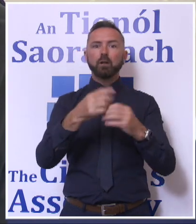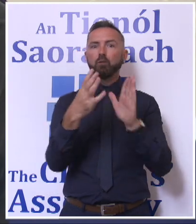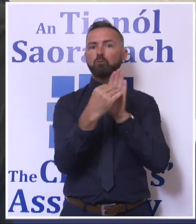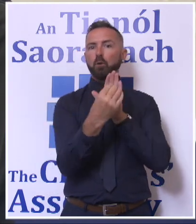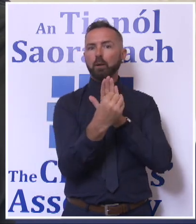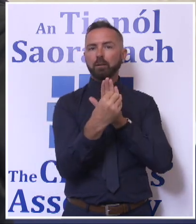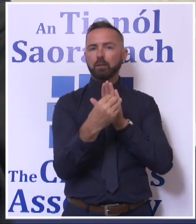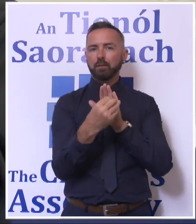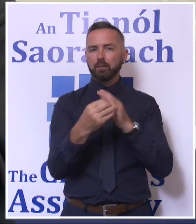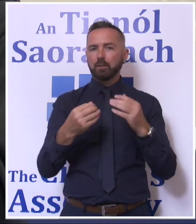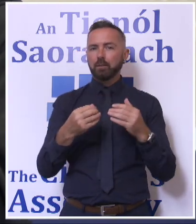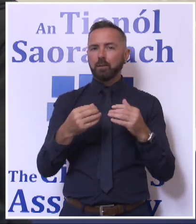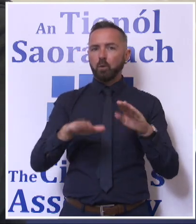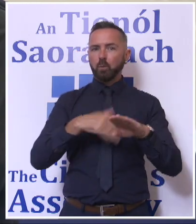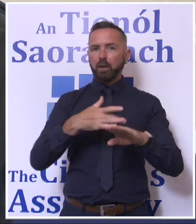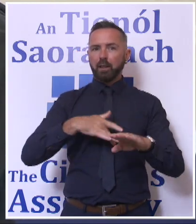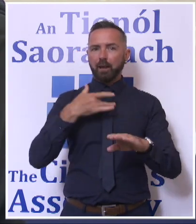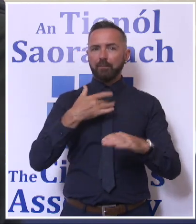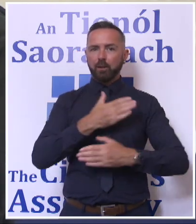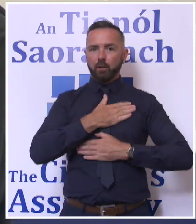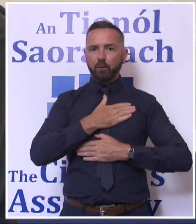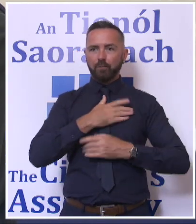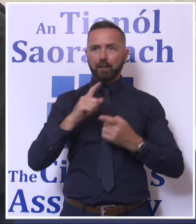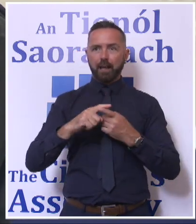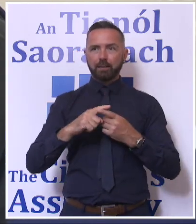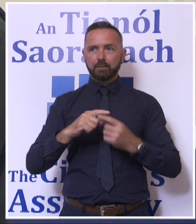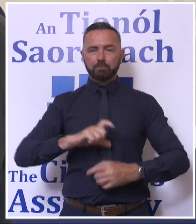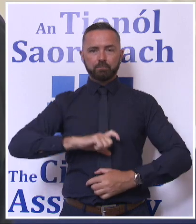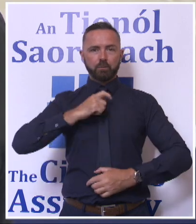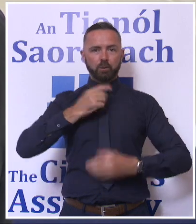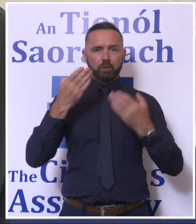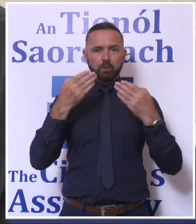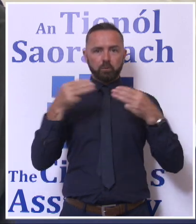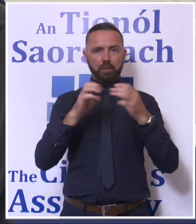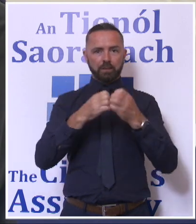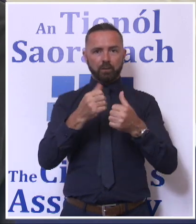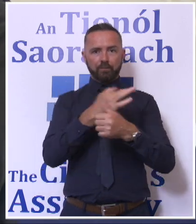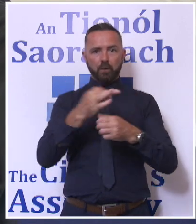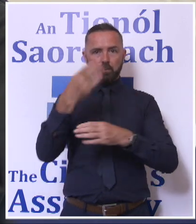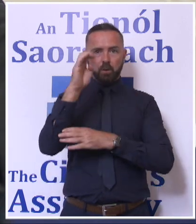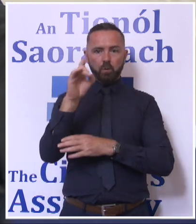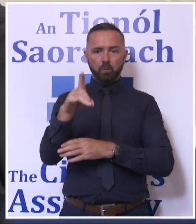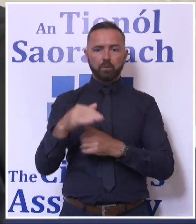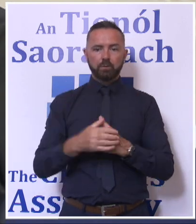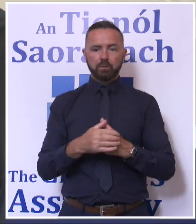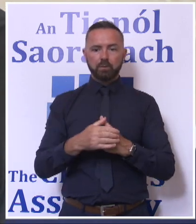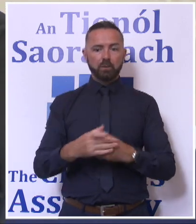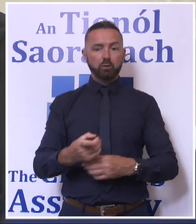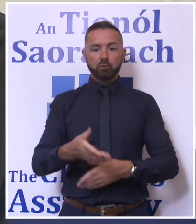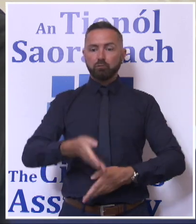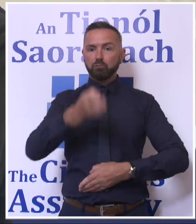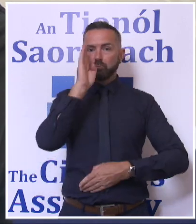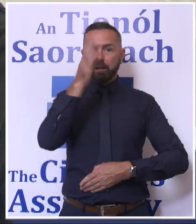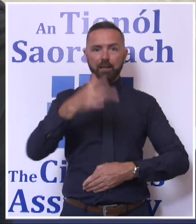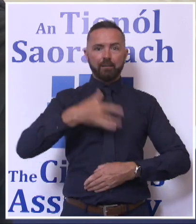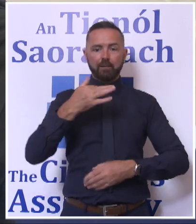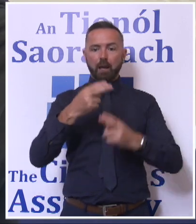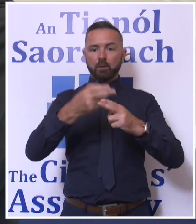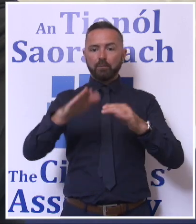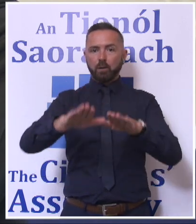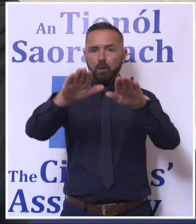safe to put your hand up and to advocate your position. And that's what we want to do here today. So if I've heard from you